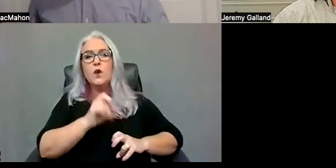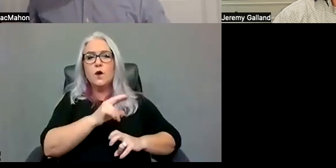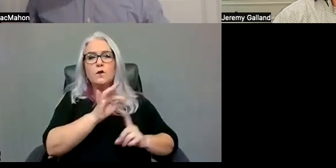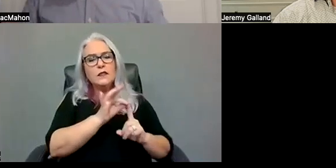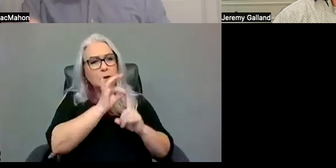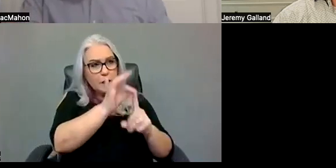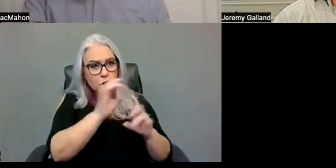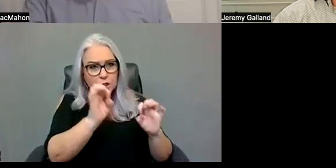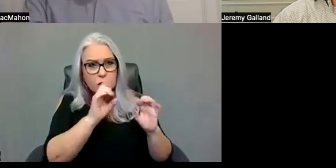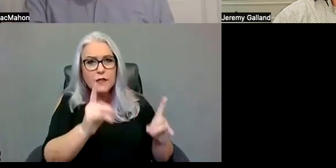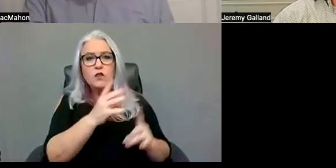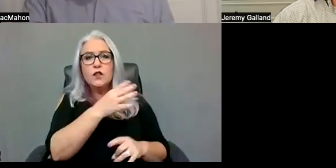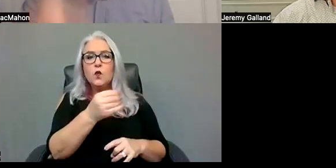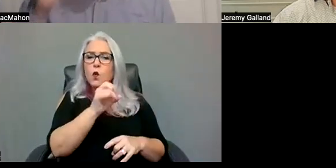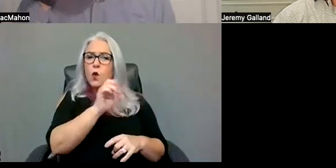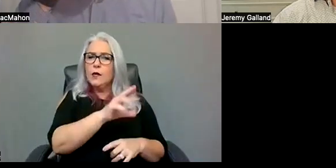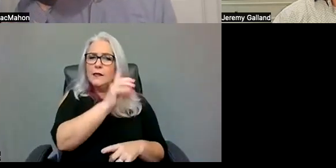education in the district?